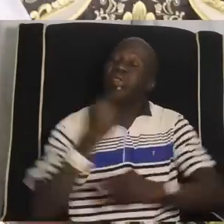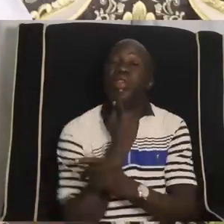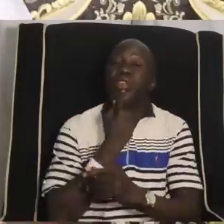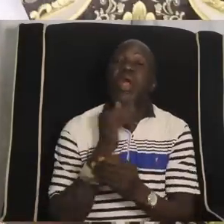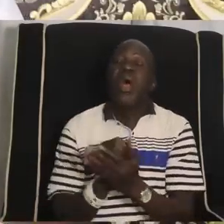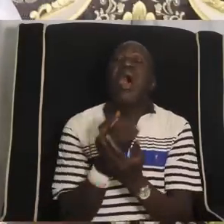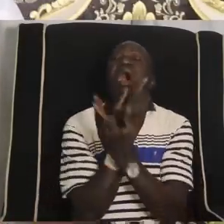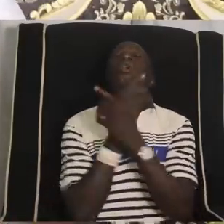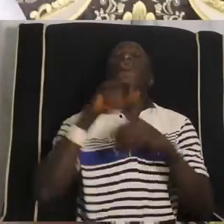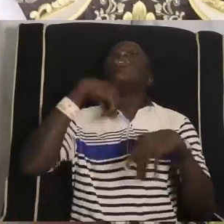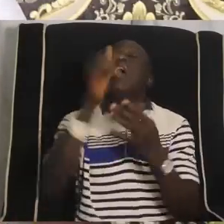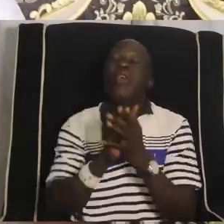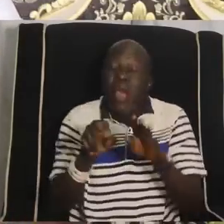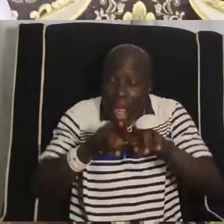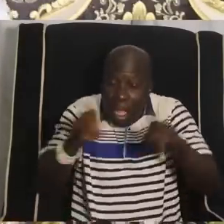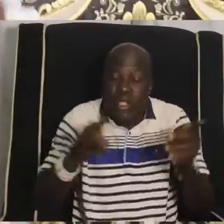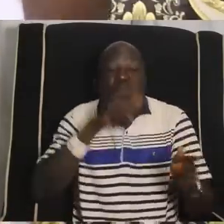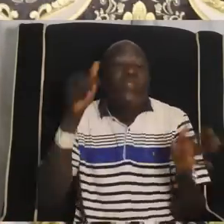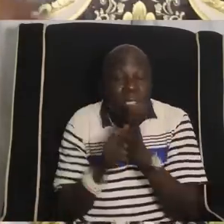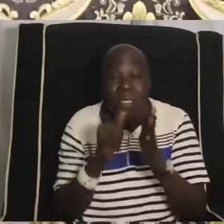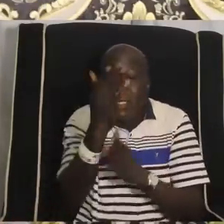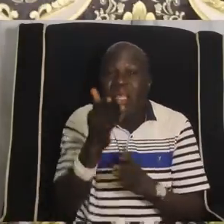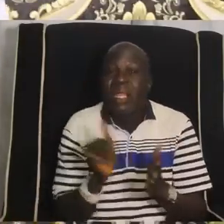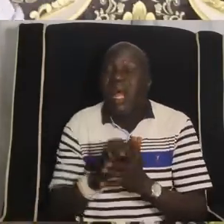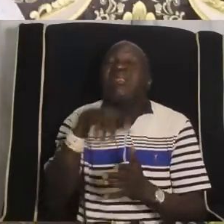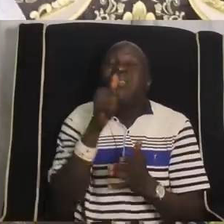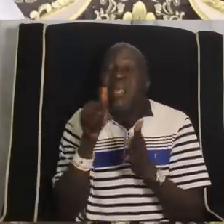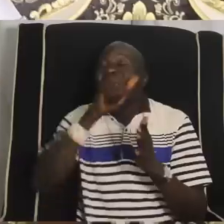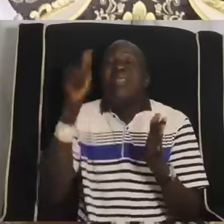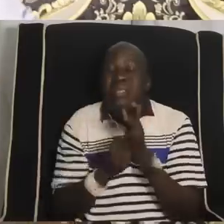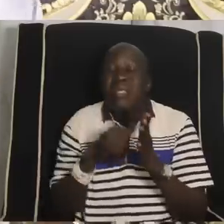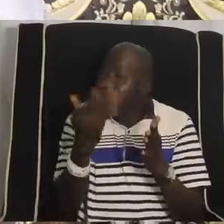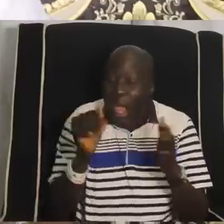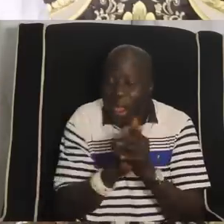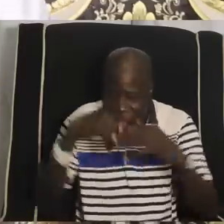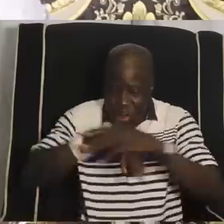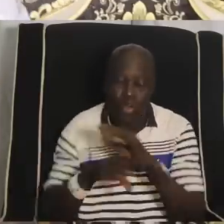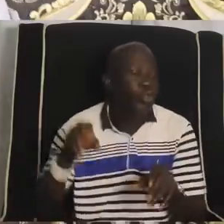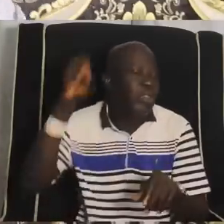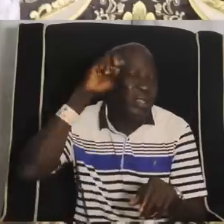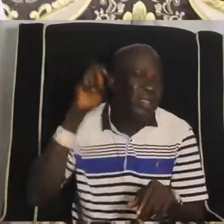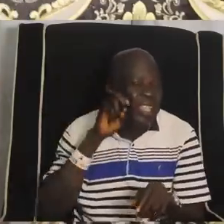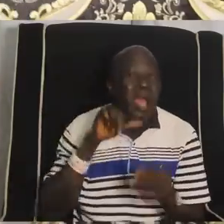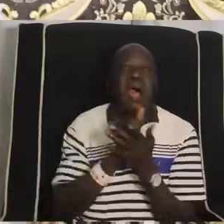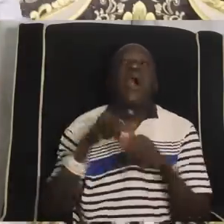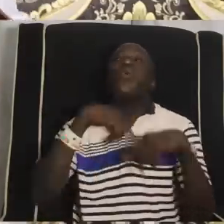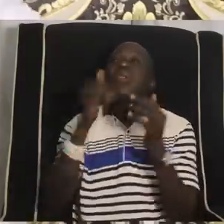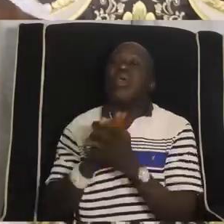de tua shiri ko. And the response is anything. Awo go to ori ni baloko. Ma de so na